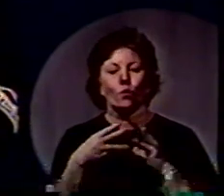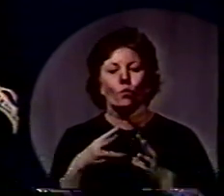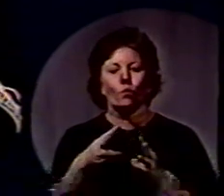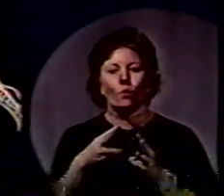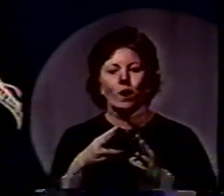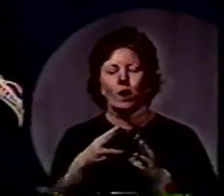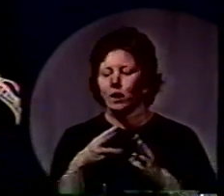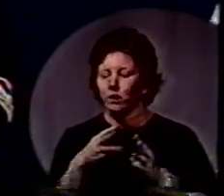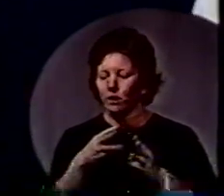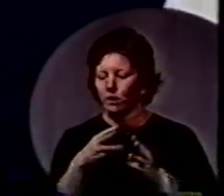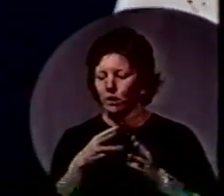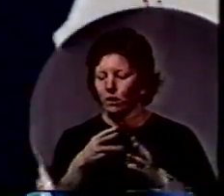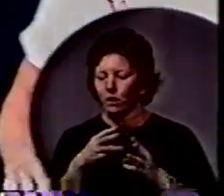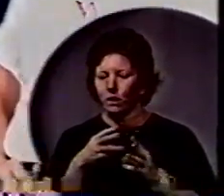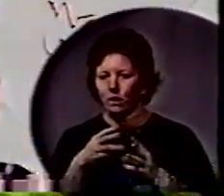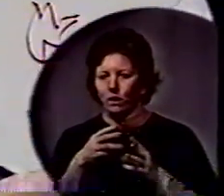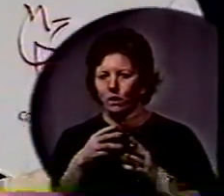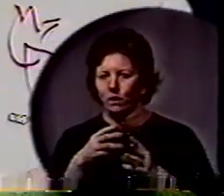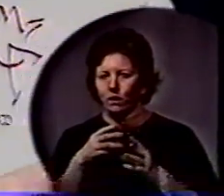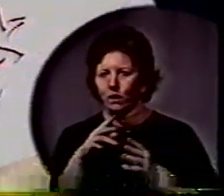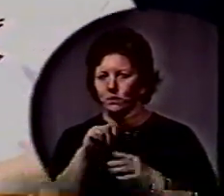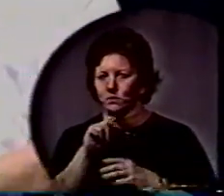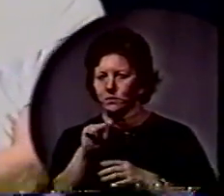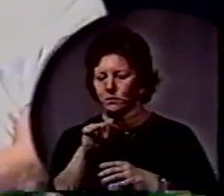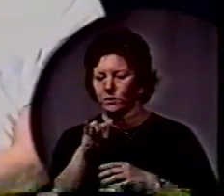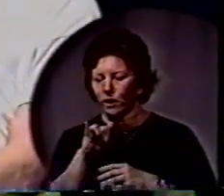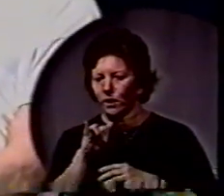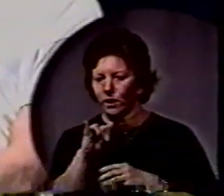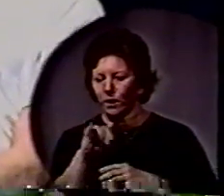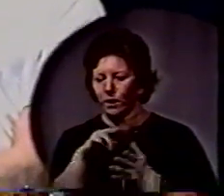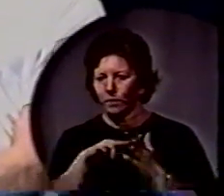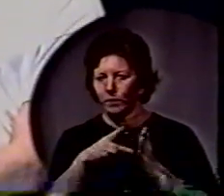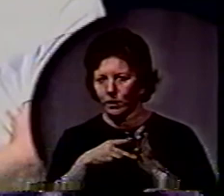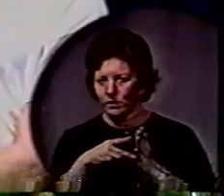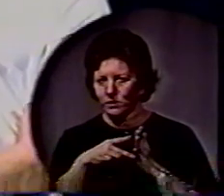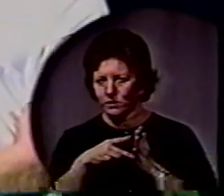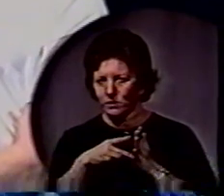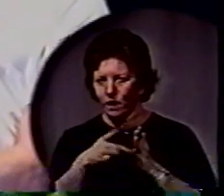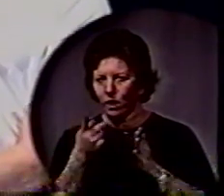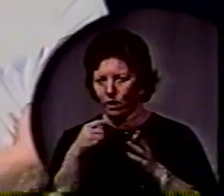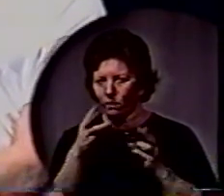empty hand. Tai means the way.